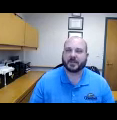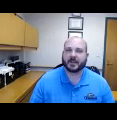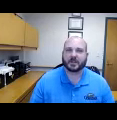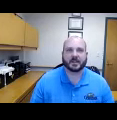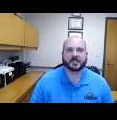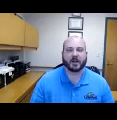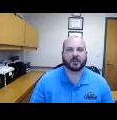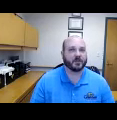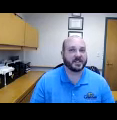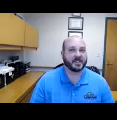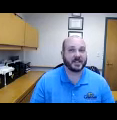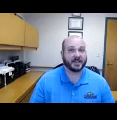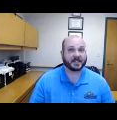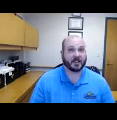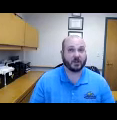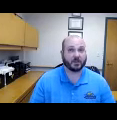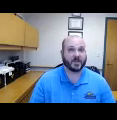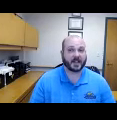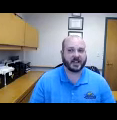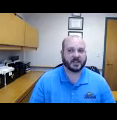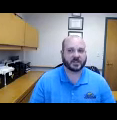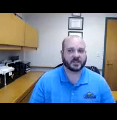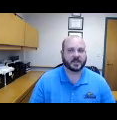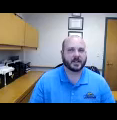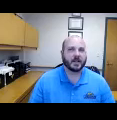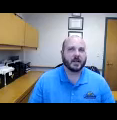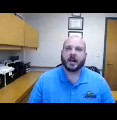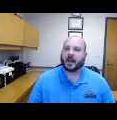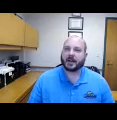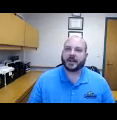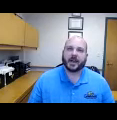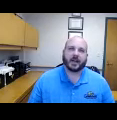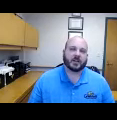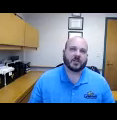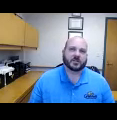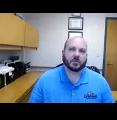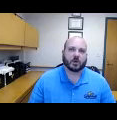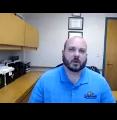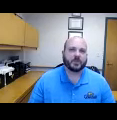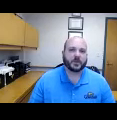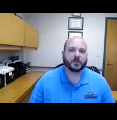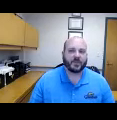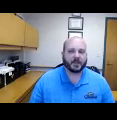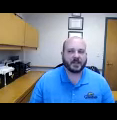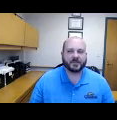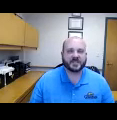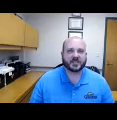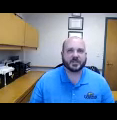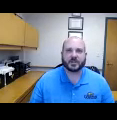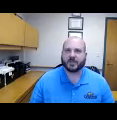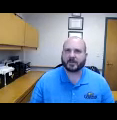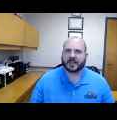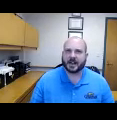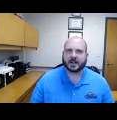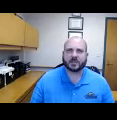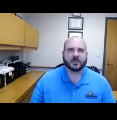up that talks about COVID disease and COVID vaccinations. And again, I'll underscore your family physician,